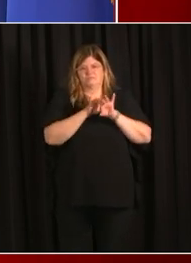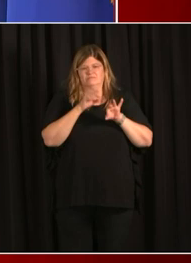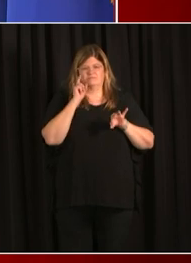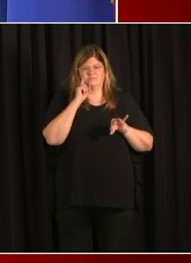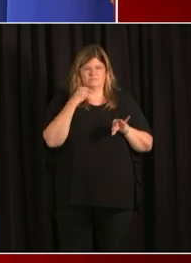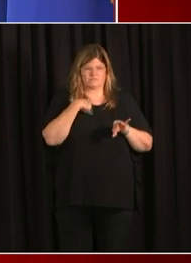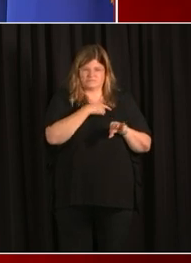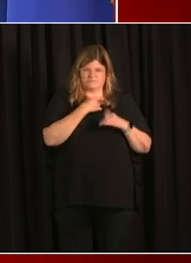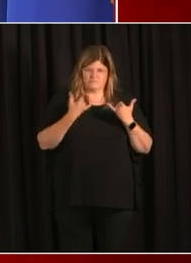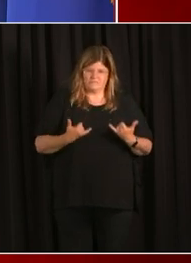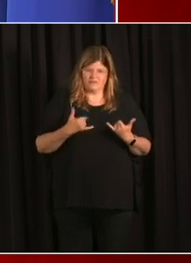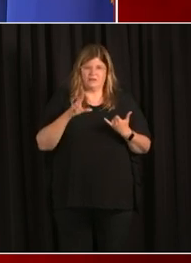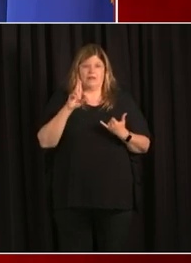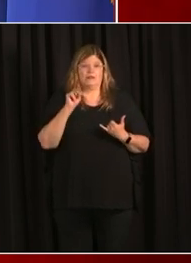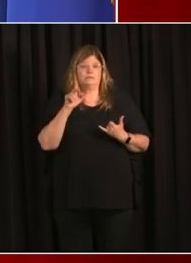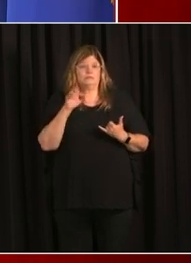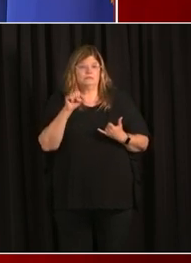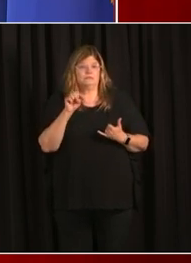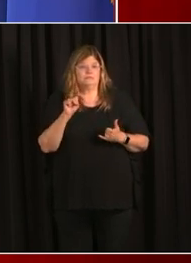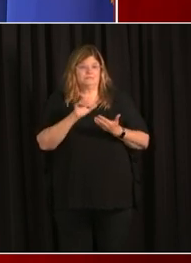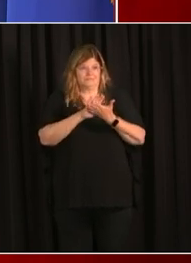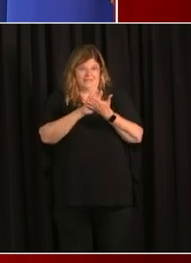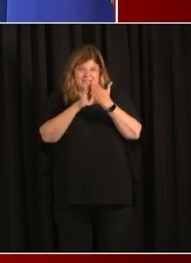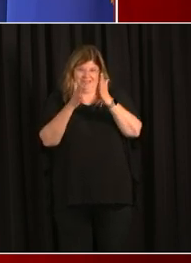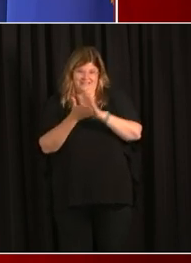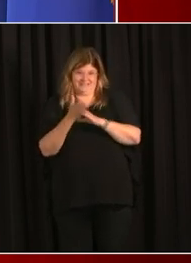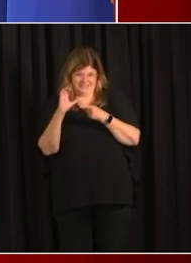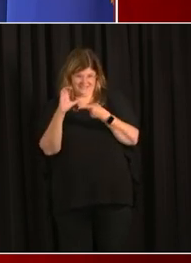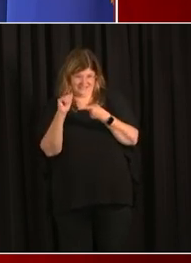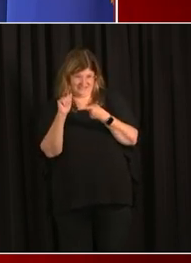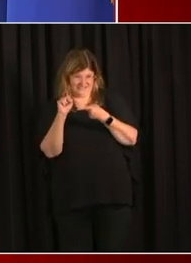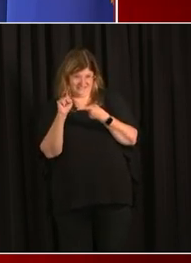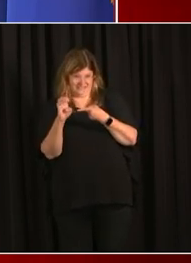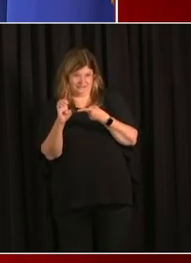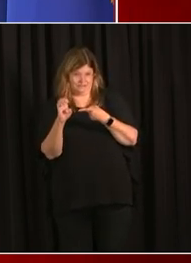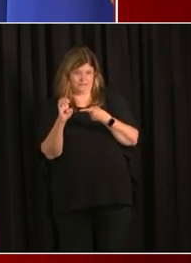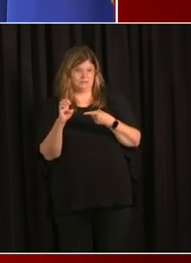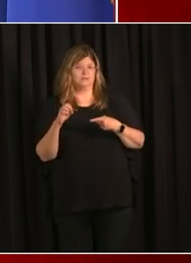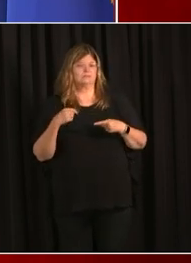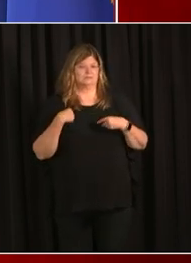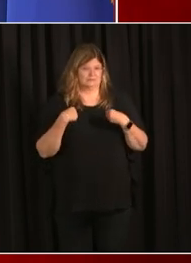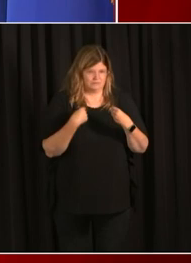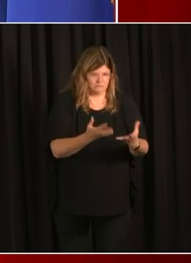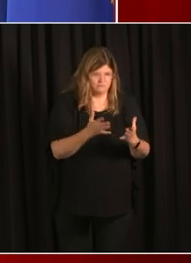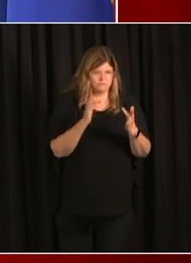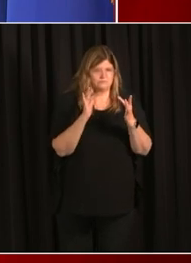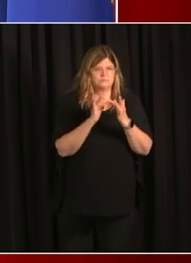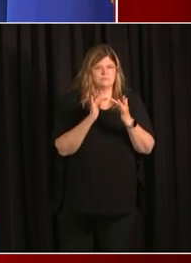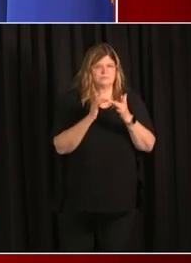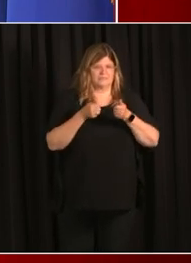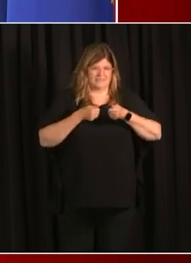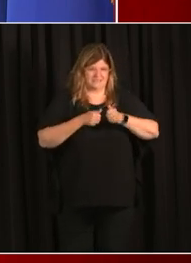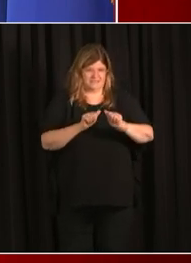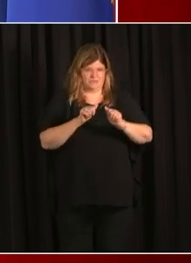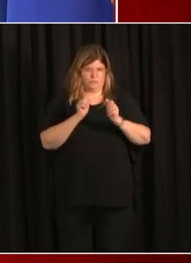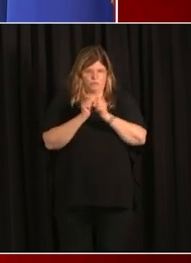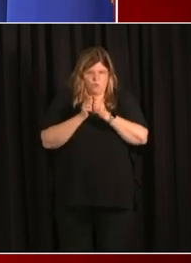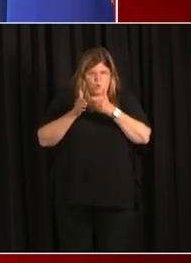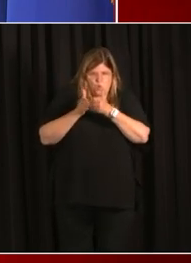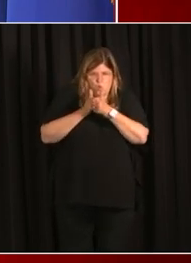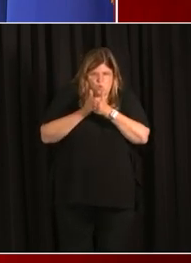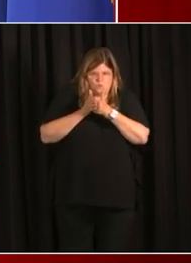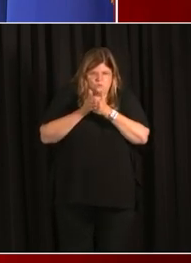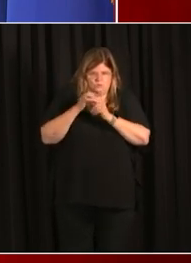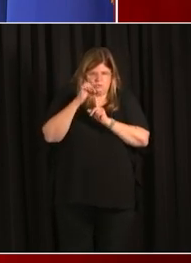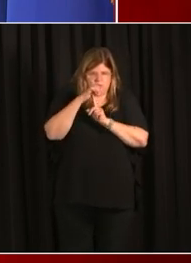unless they become a case. So we provide the information about contact attempts with close cases and